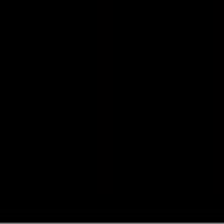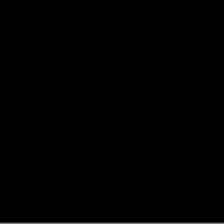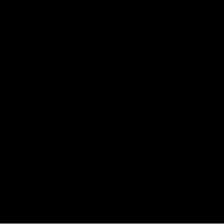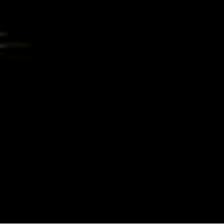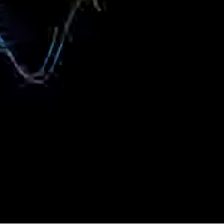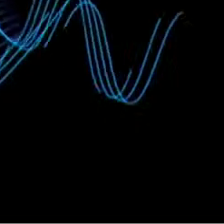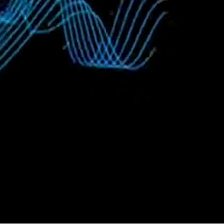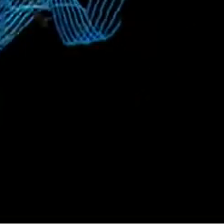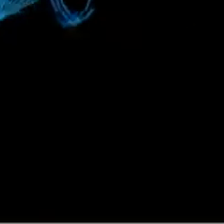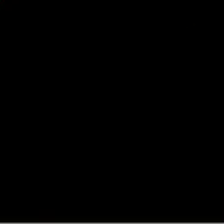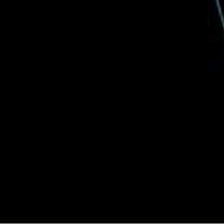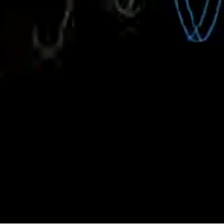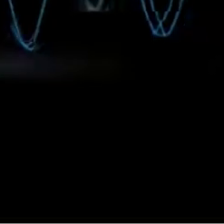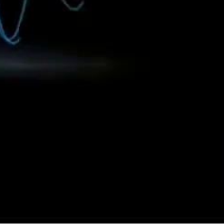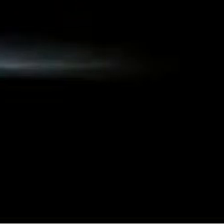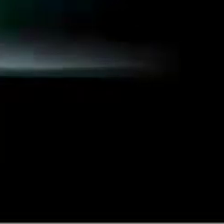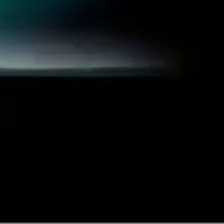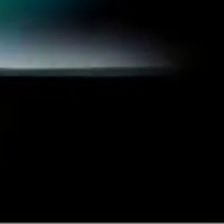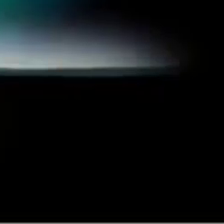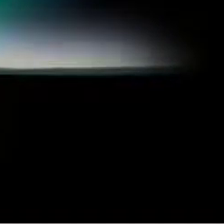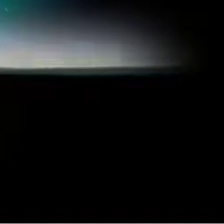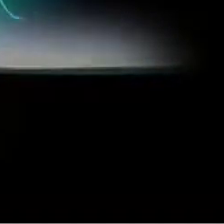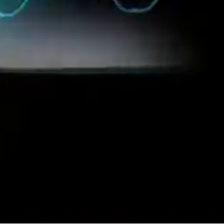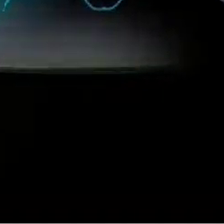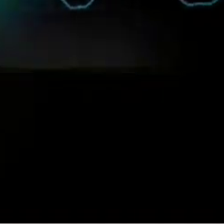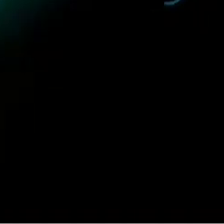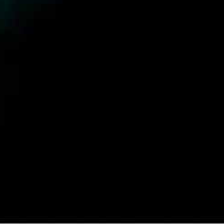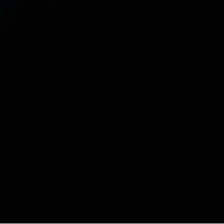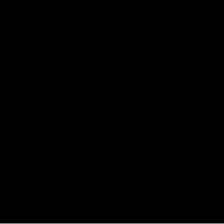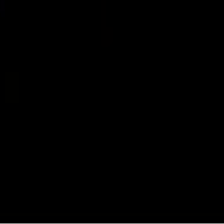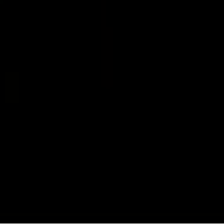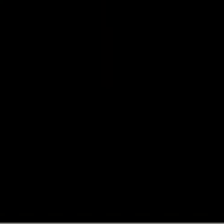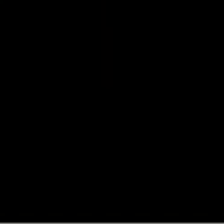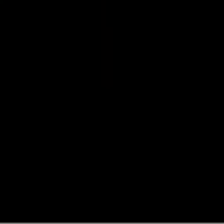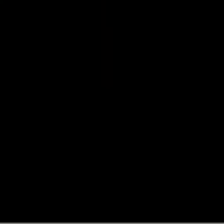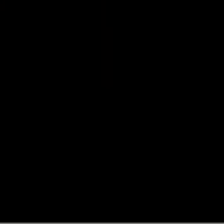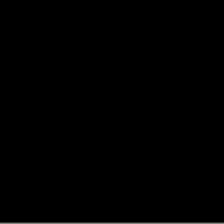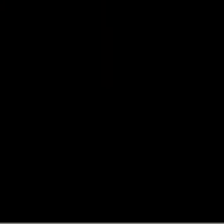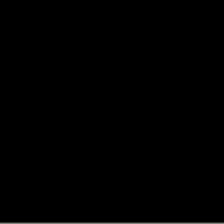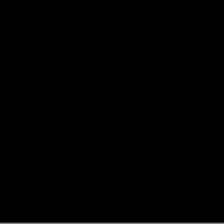Supporting local content so you can see more of New Zealand on air.